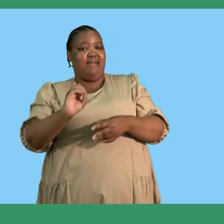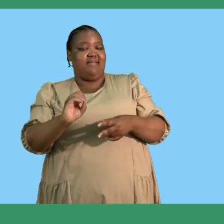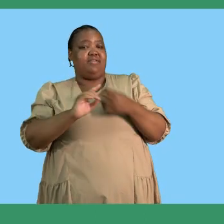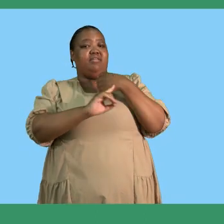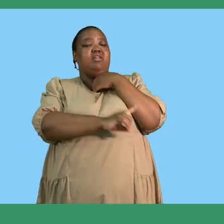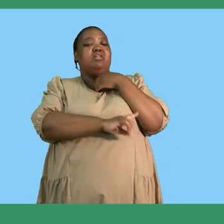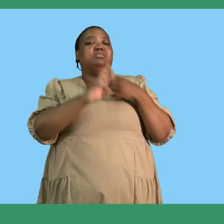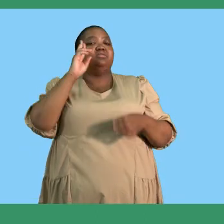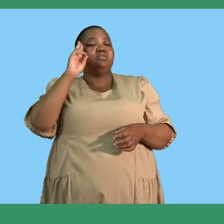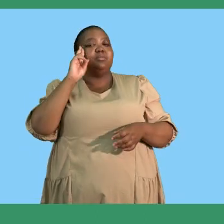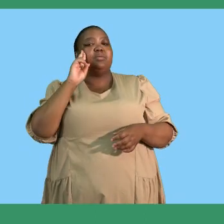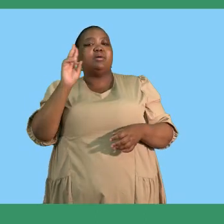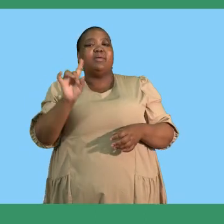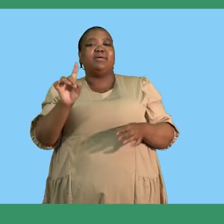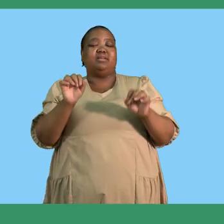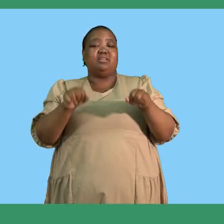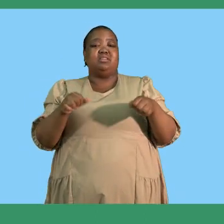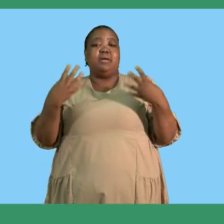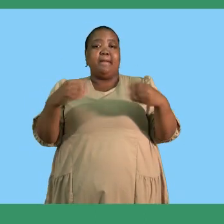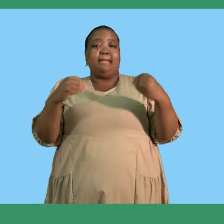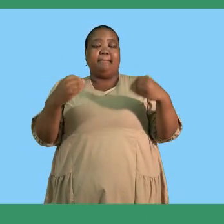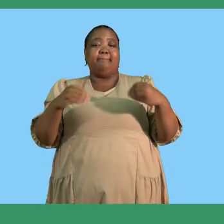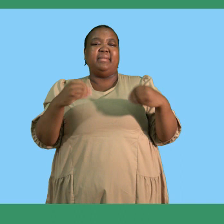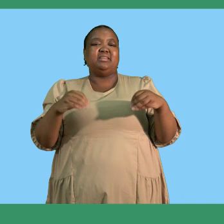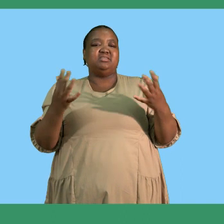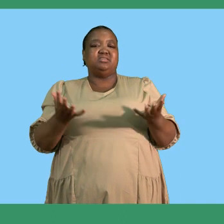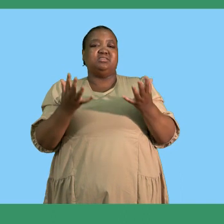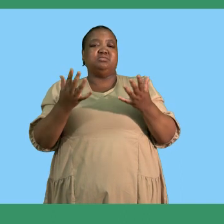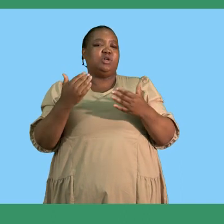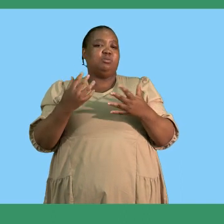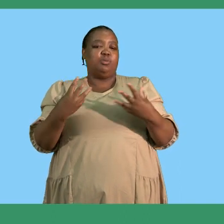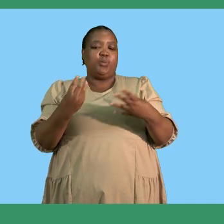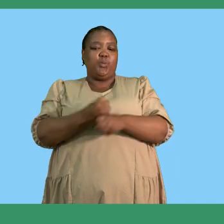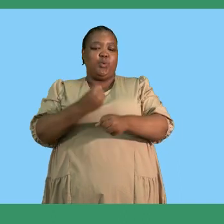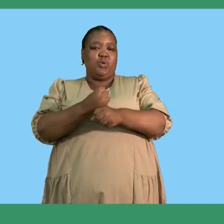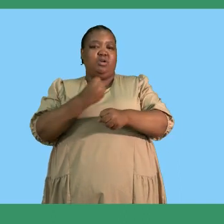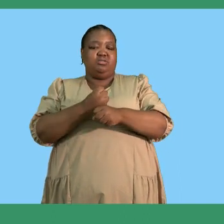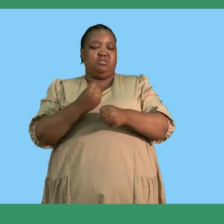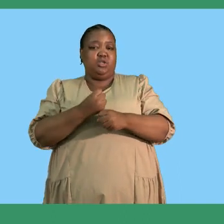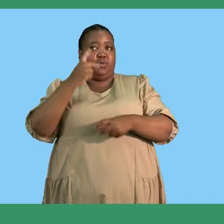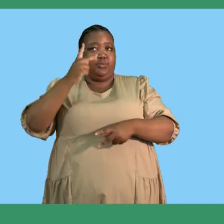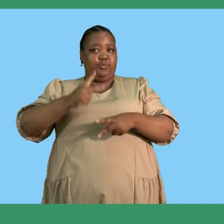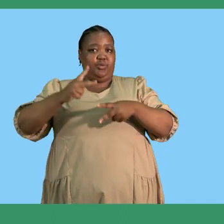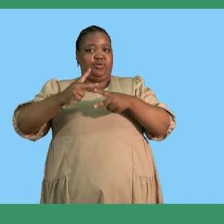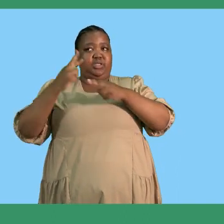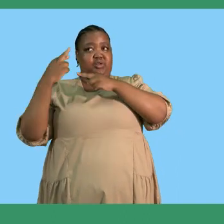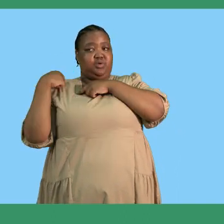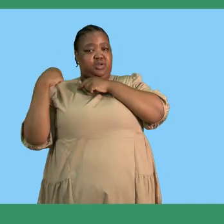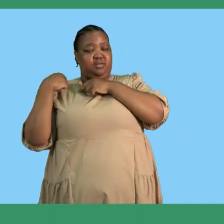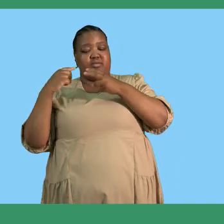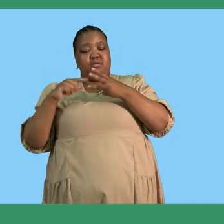you must remember that you must be able to know how businesses can conduct their operations in a